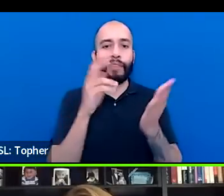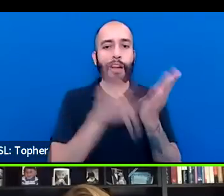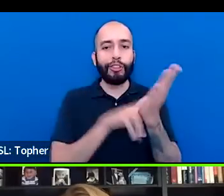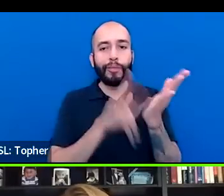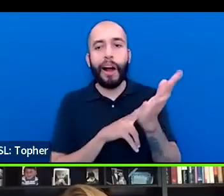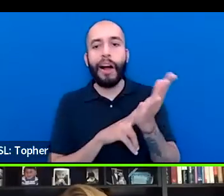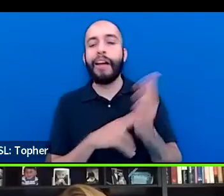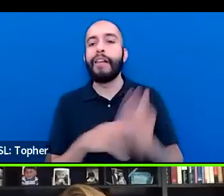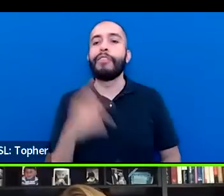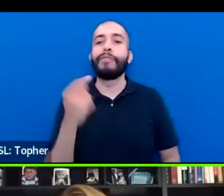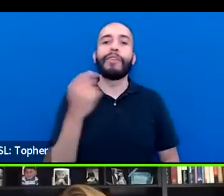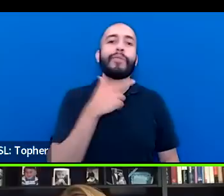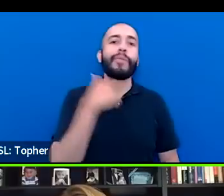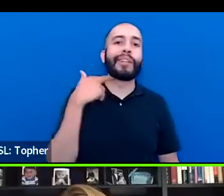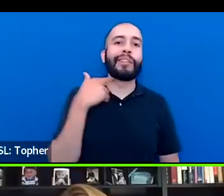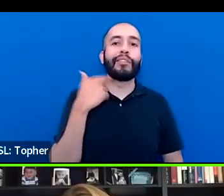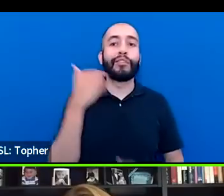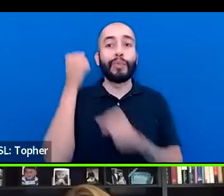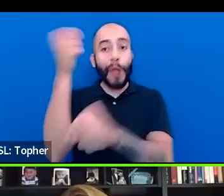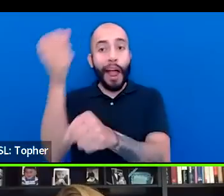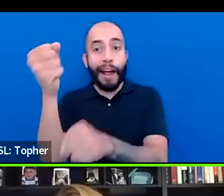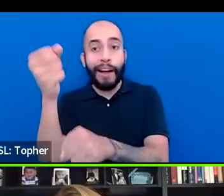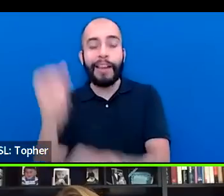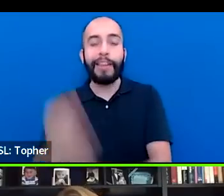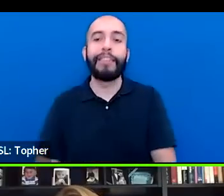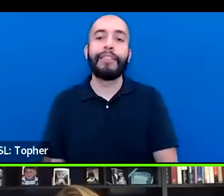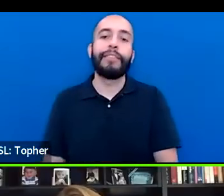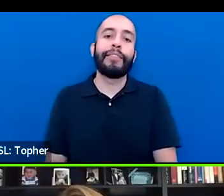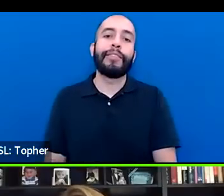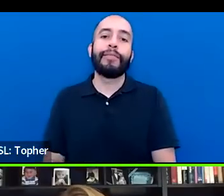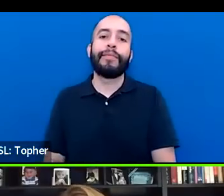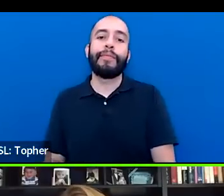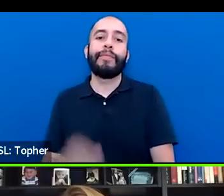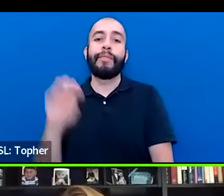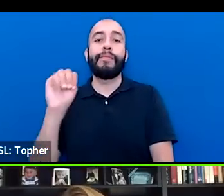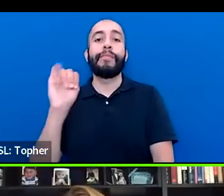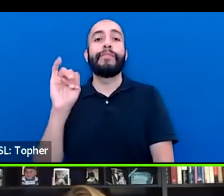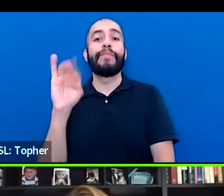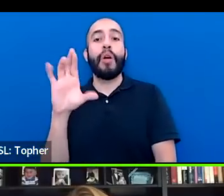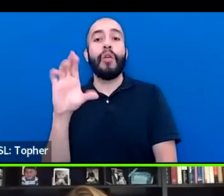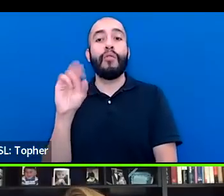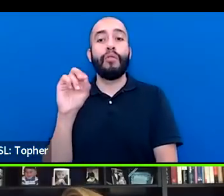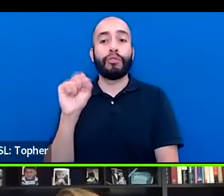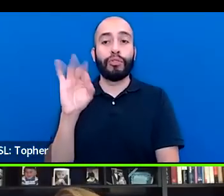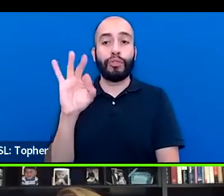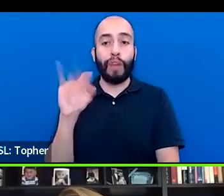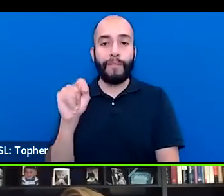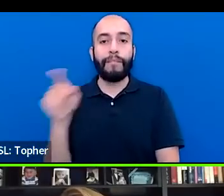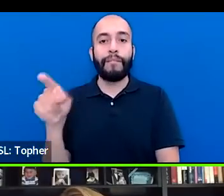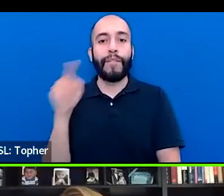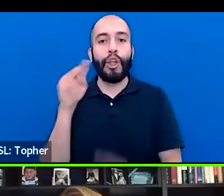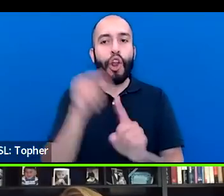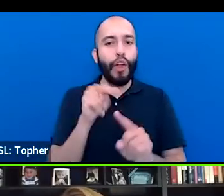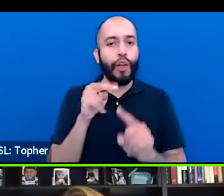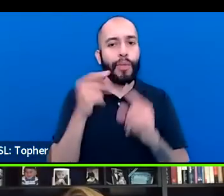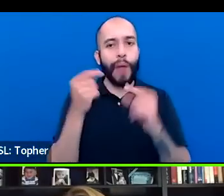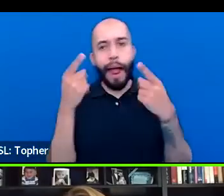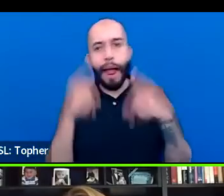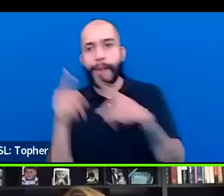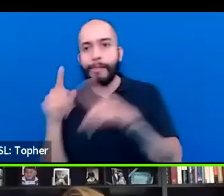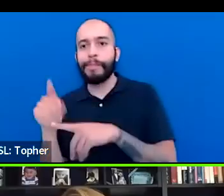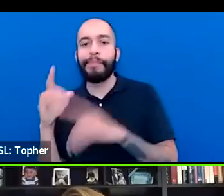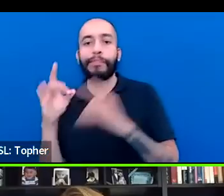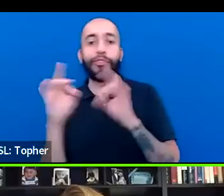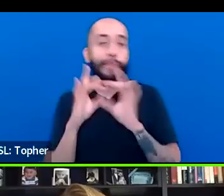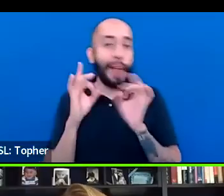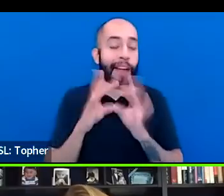Microsoft did this. Microsoft looked at what's happening at Starbucks and at Amazon, and they said, here's a union that is